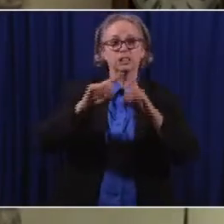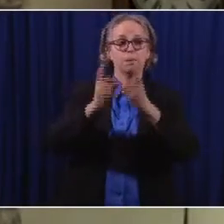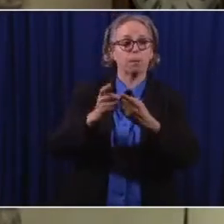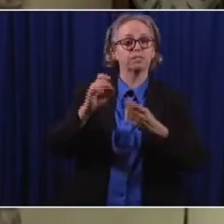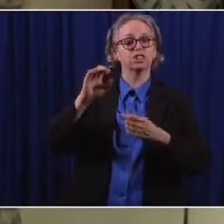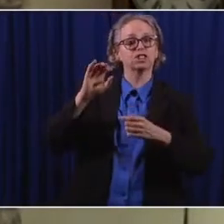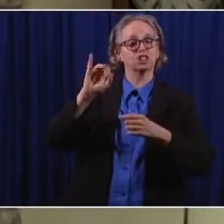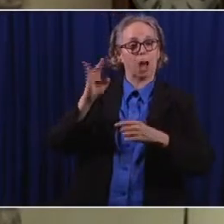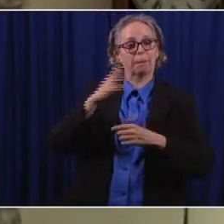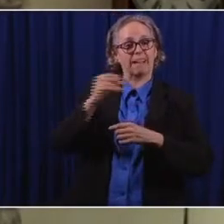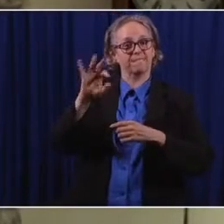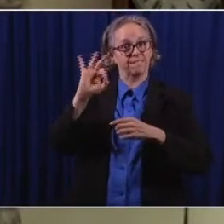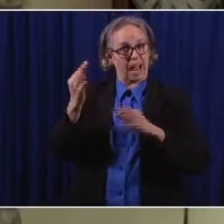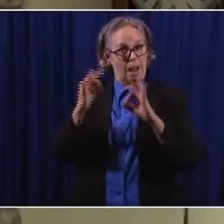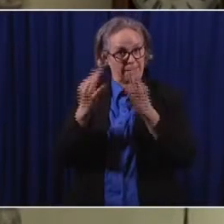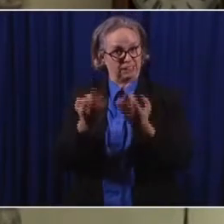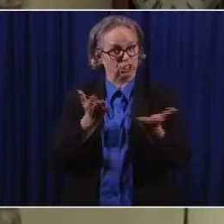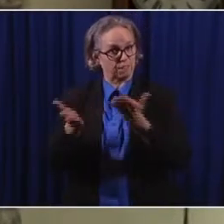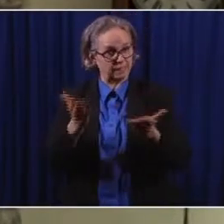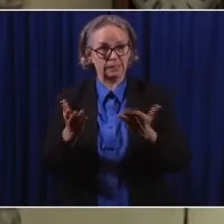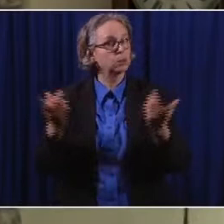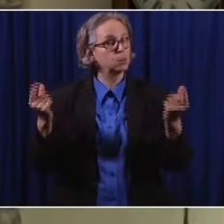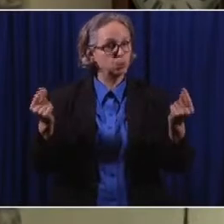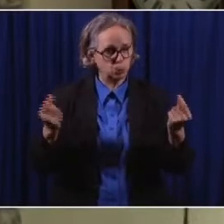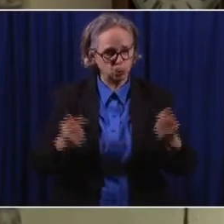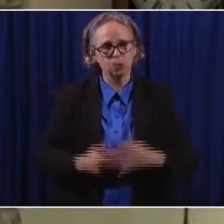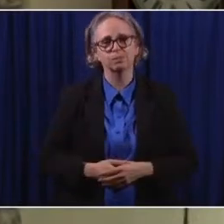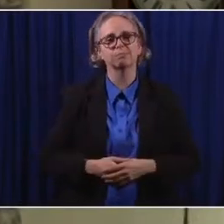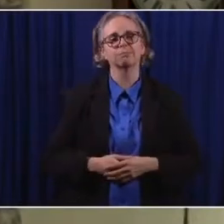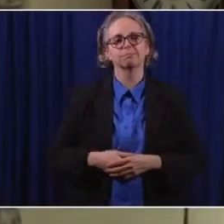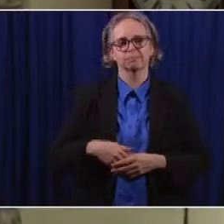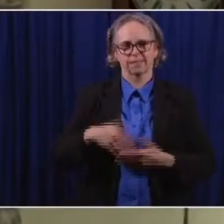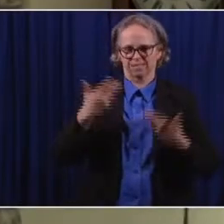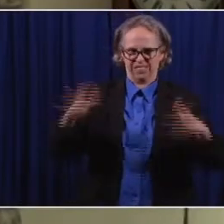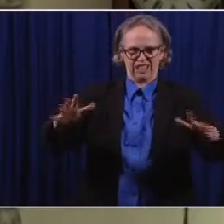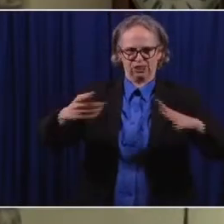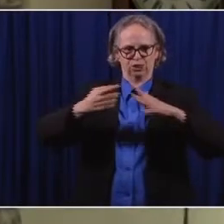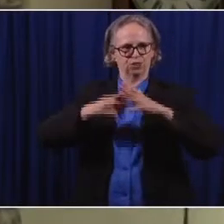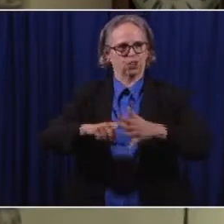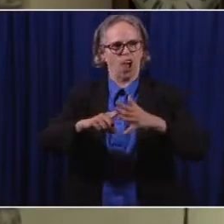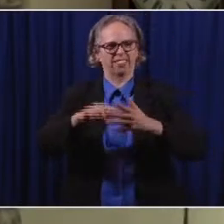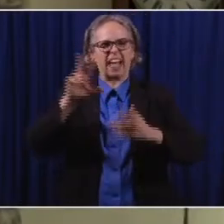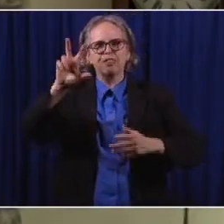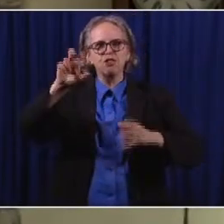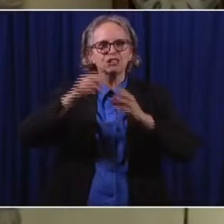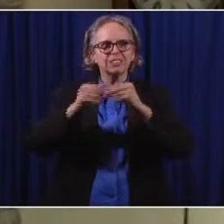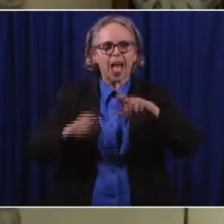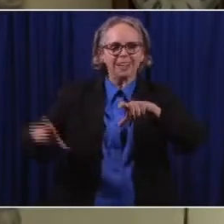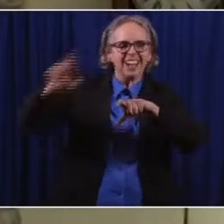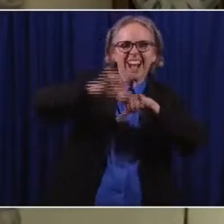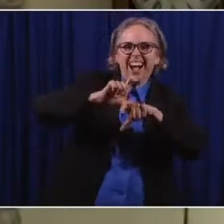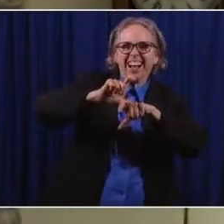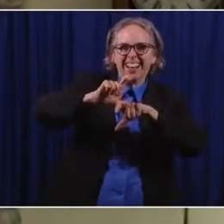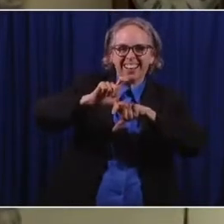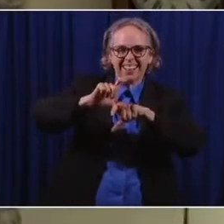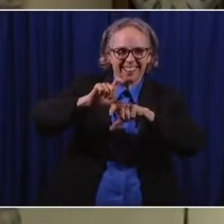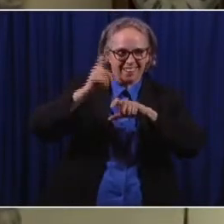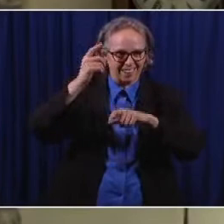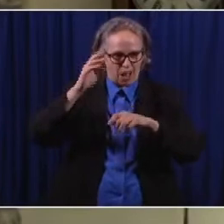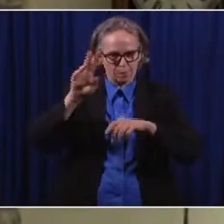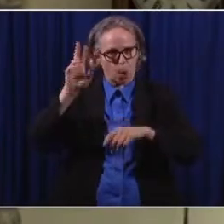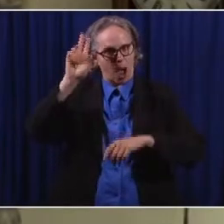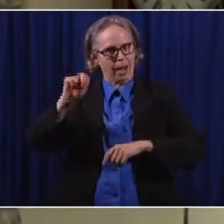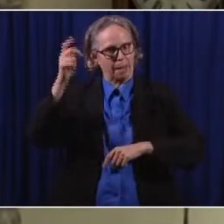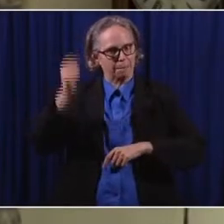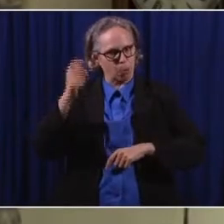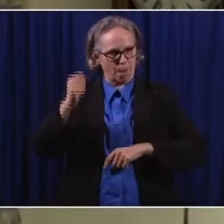begun distributing the $300 per week in lost wages assistance to eligible unemployed insurance recipients. So you should be starting